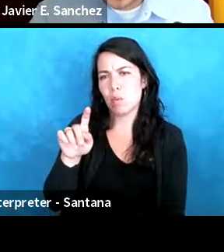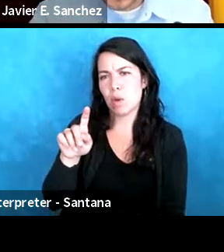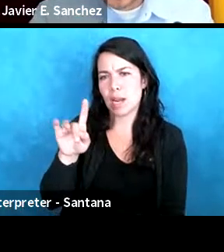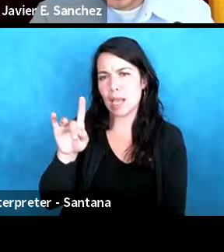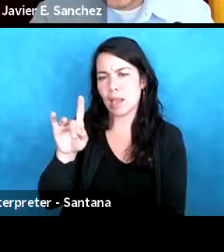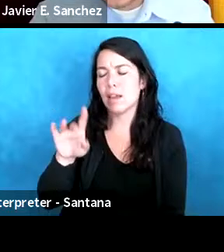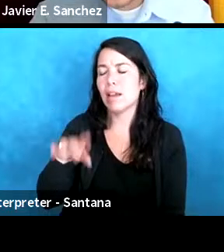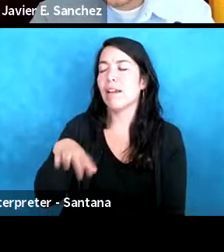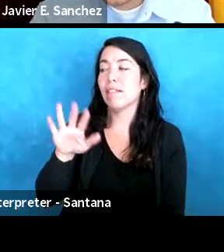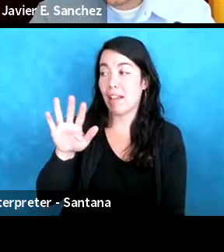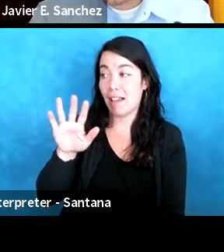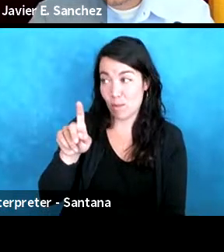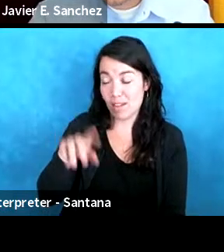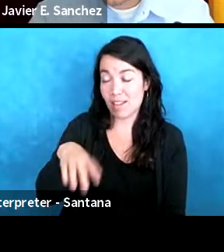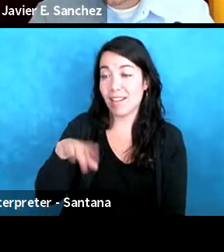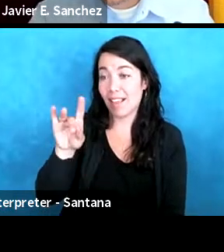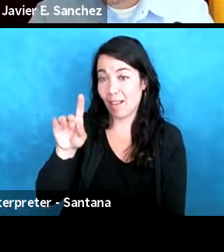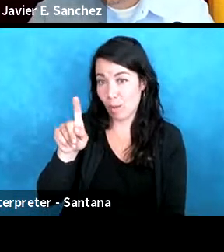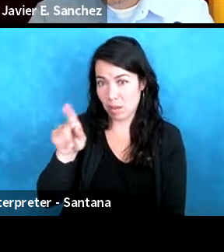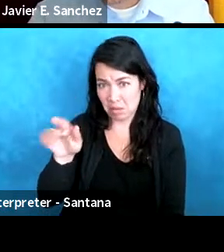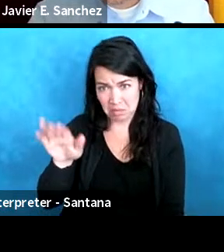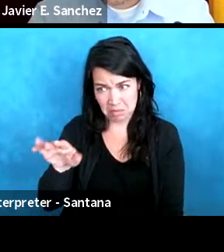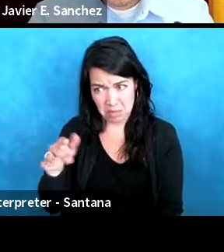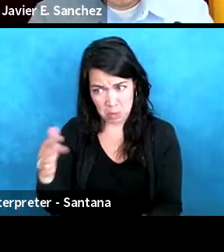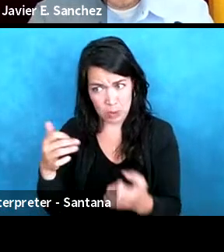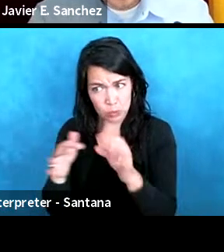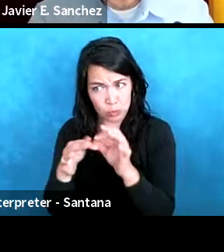favor or against it.